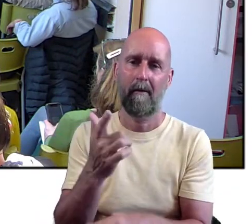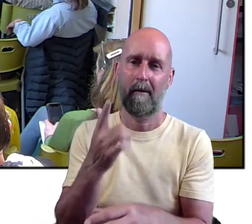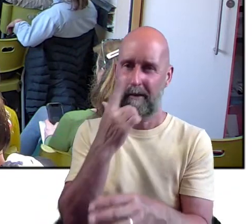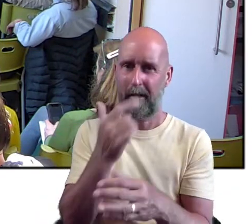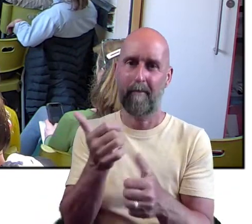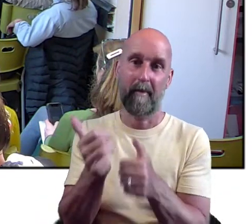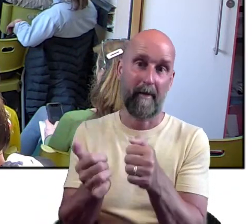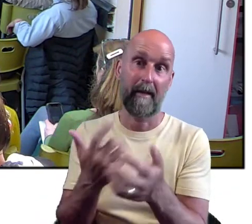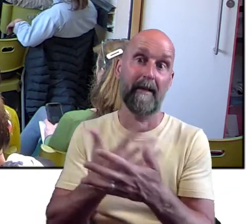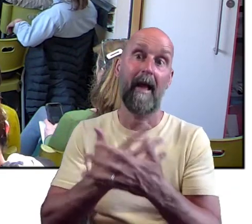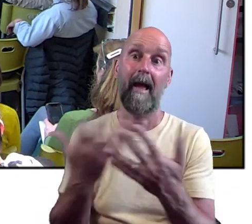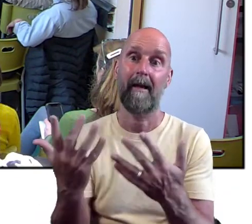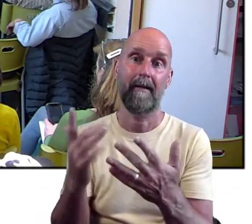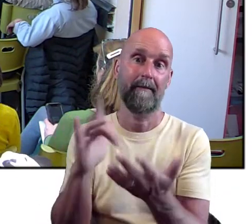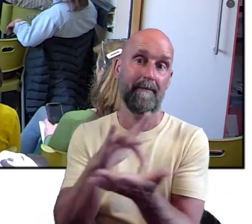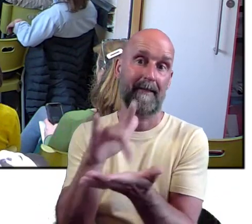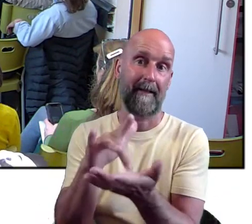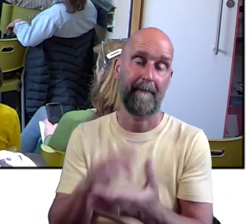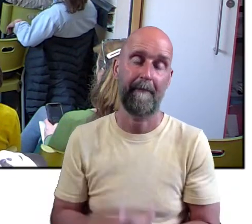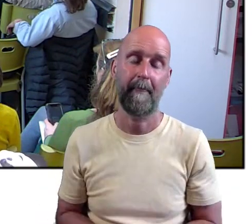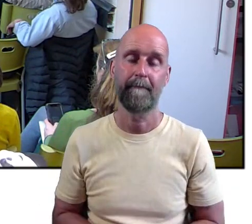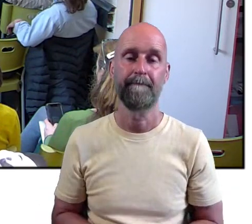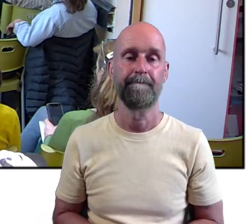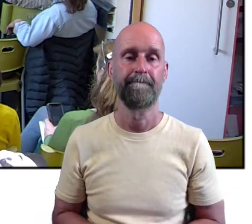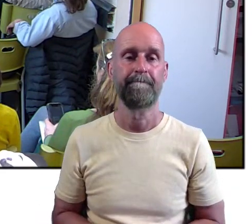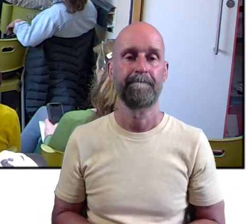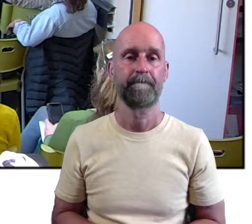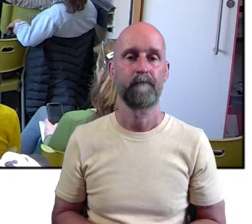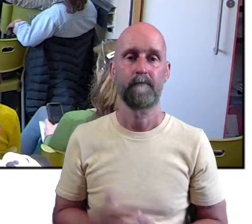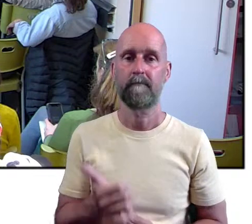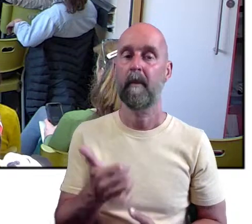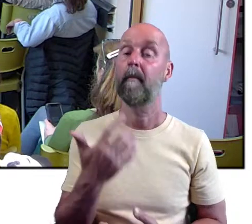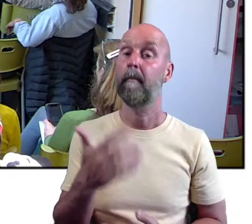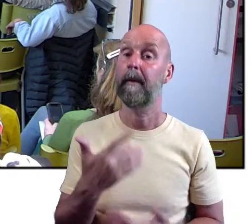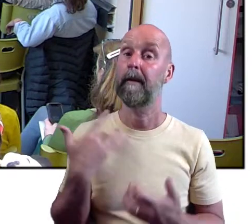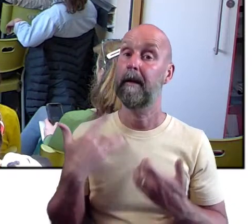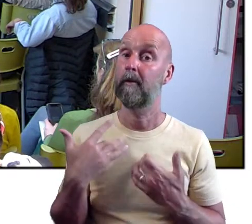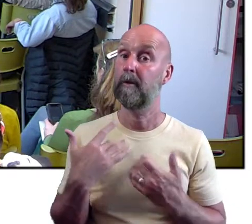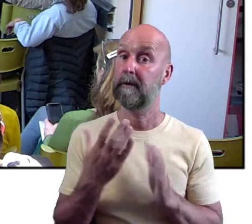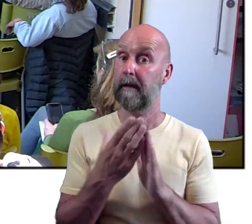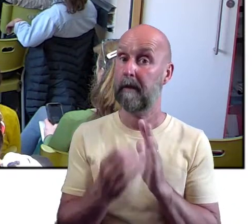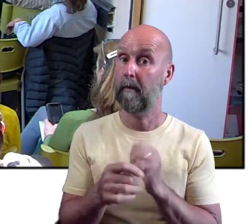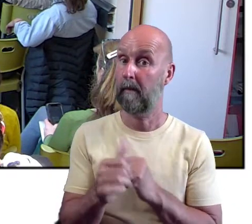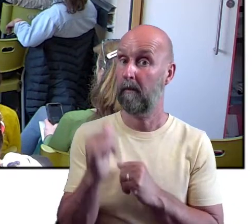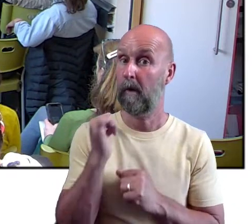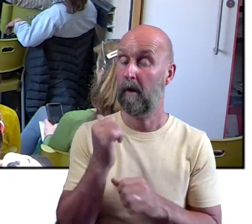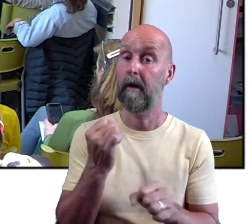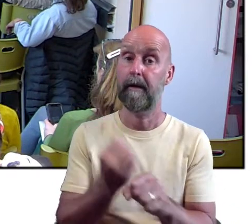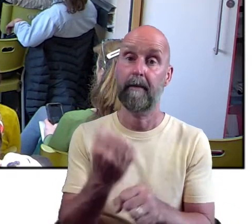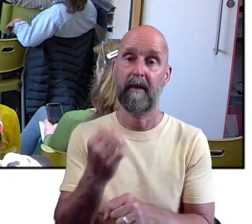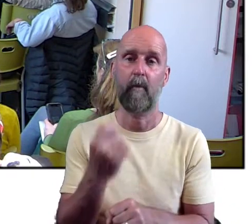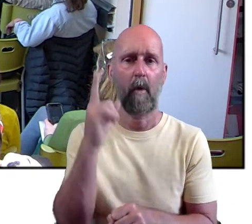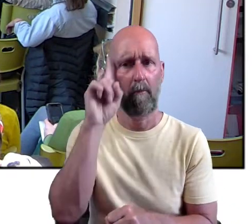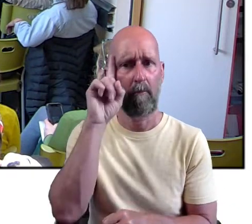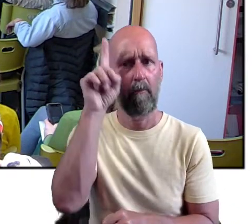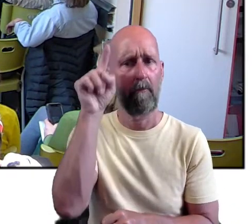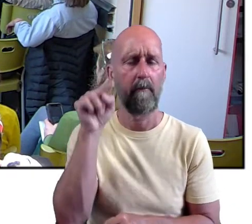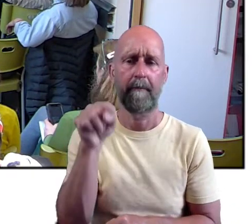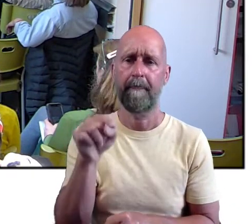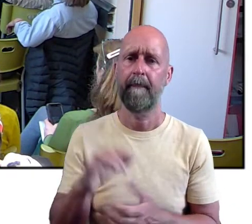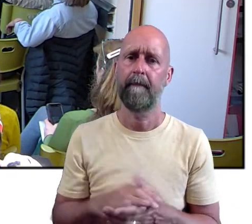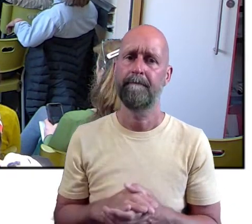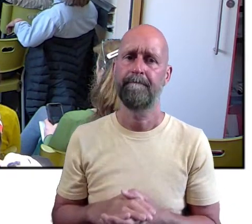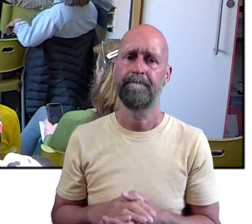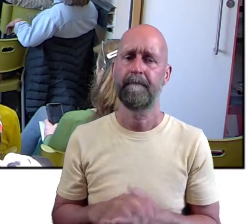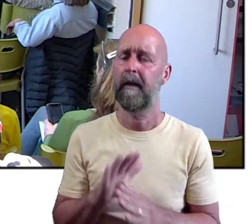anywhere? Yeah, no, exactly. I think there's been some like really interesting examples of games that have done that. So one that immediately comes to mind is, well, actually it's not a